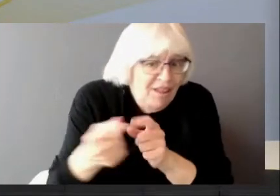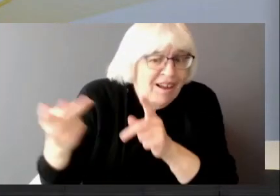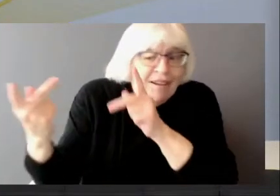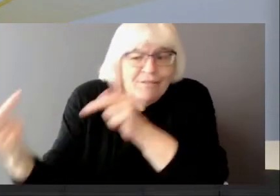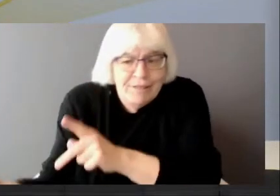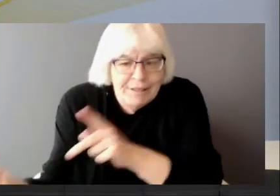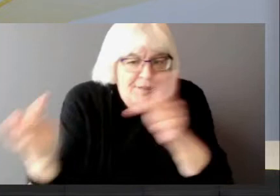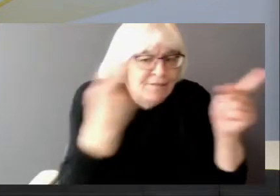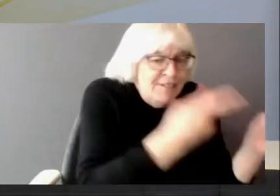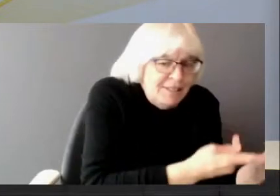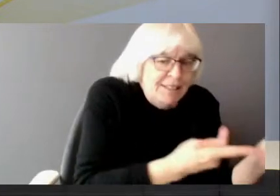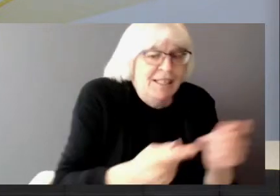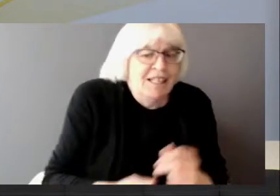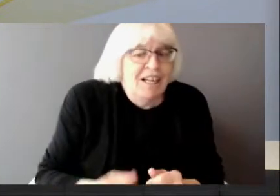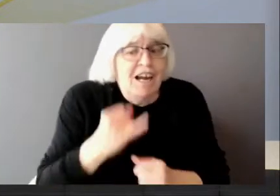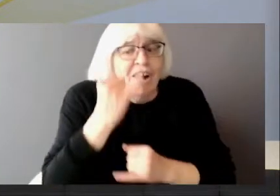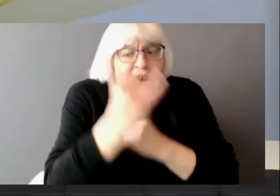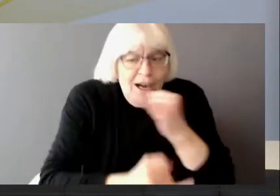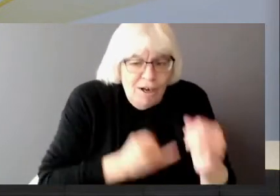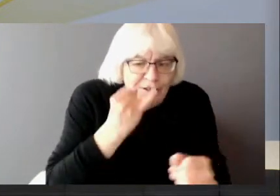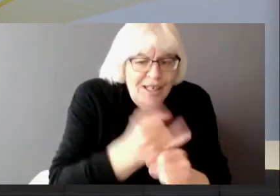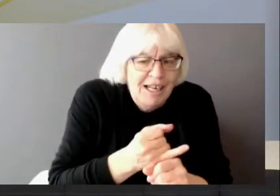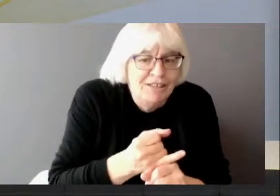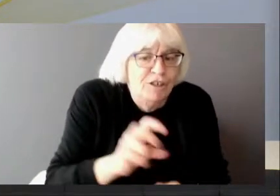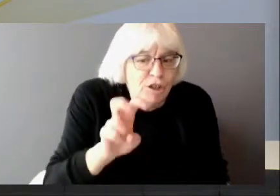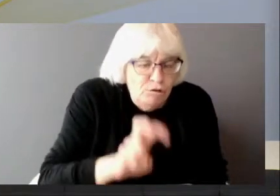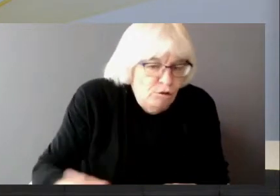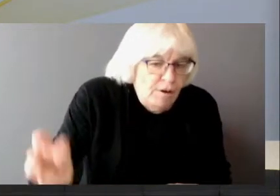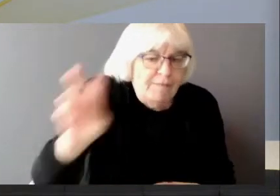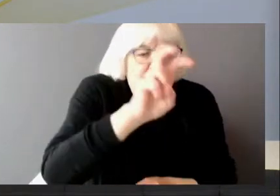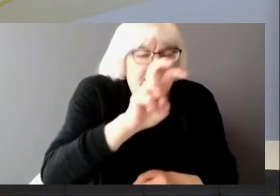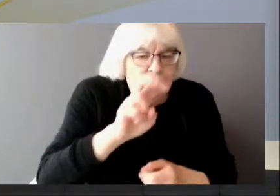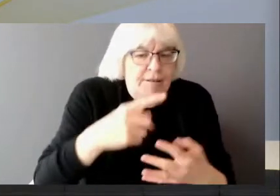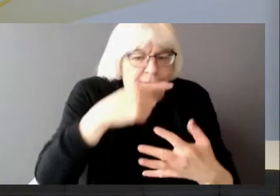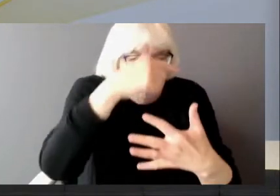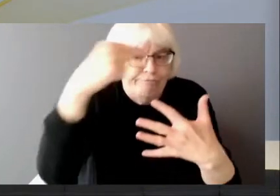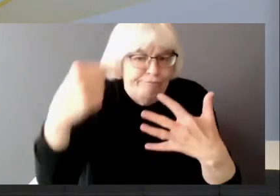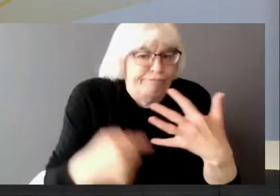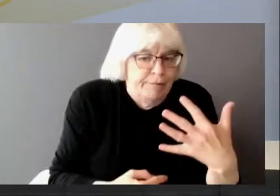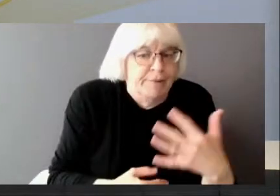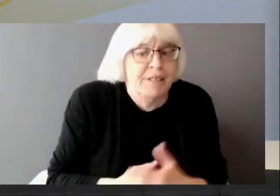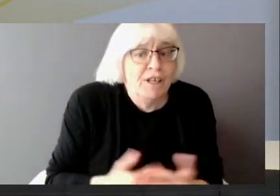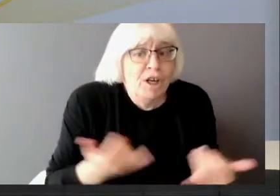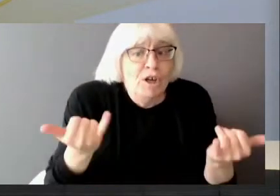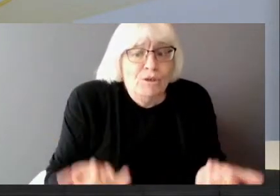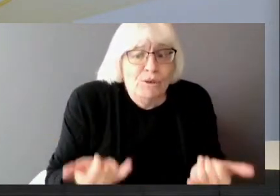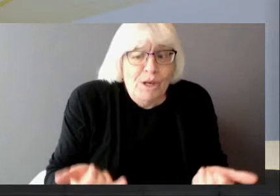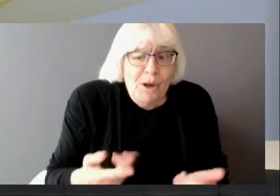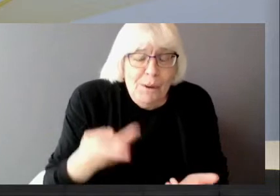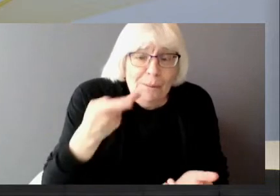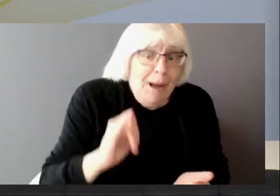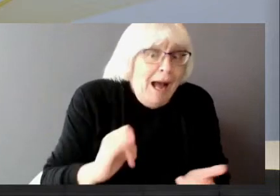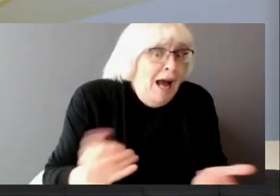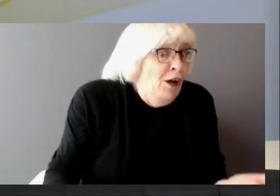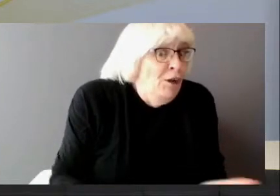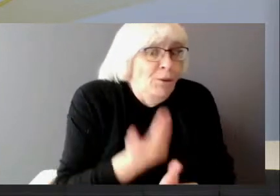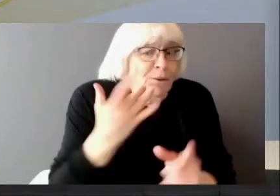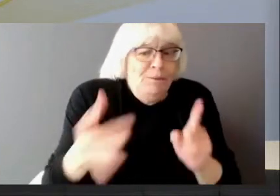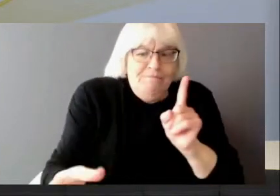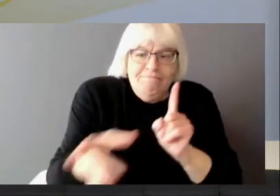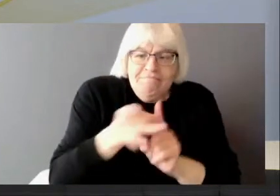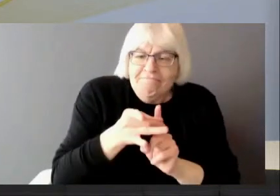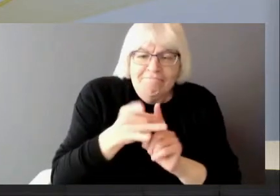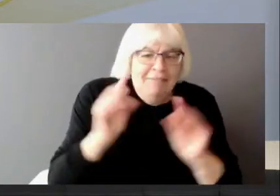In PEI, there are no new cases of COVID-19 to report today. We currently have 2 active cases. Since the